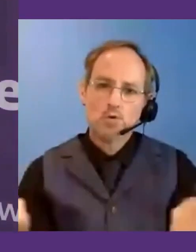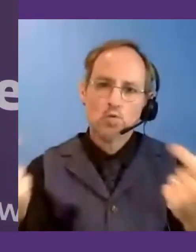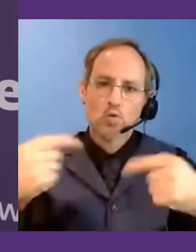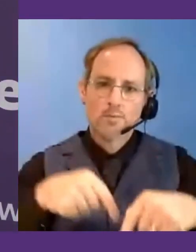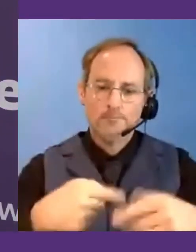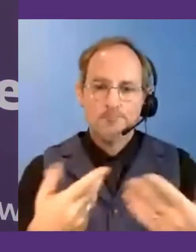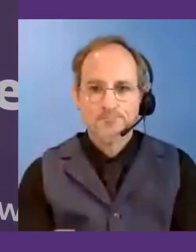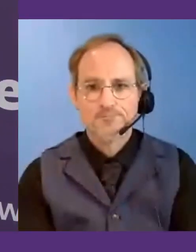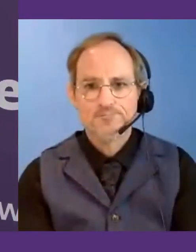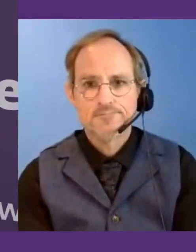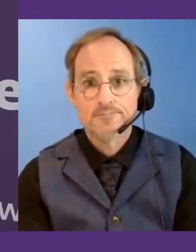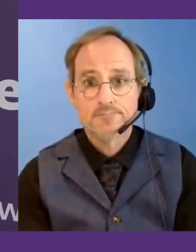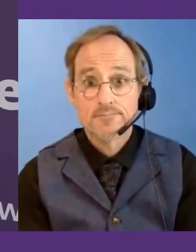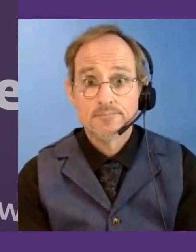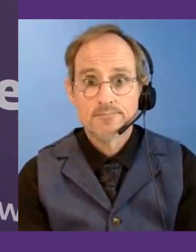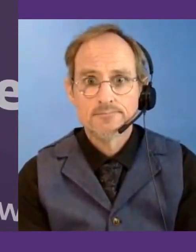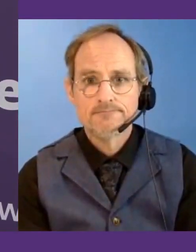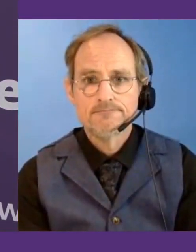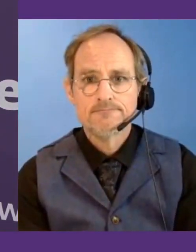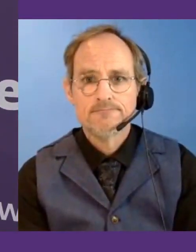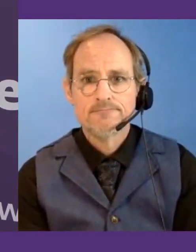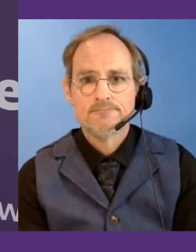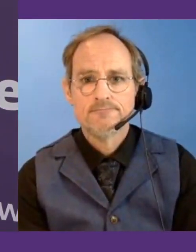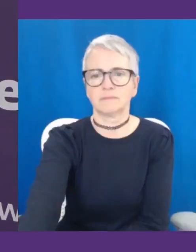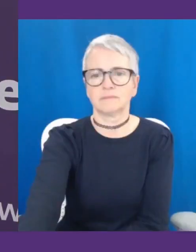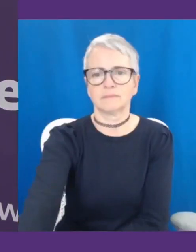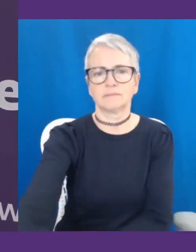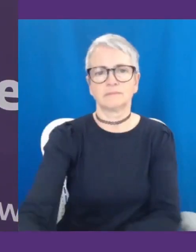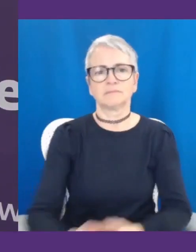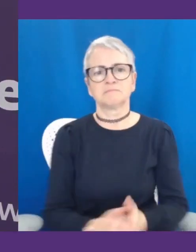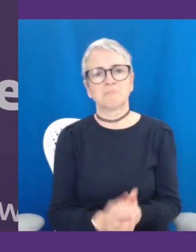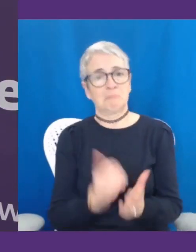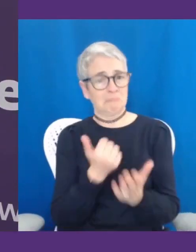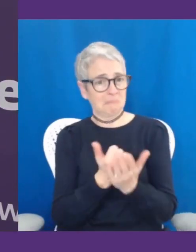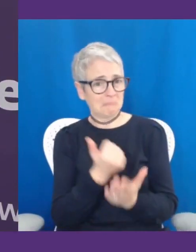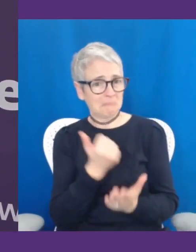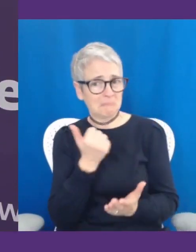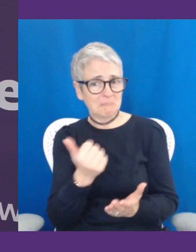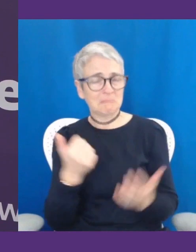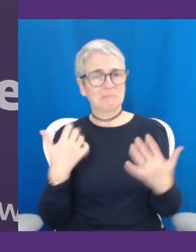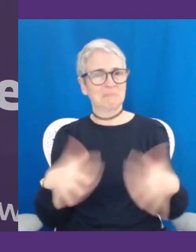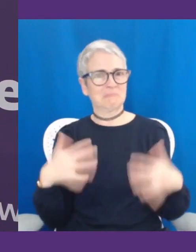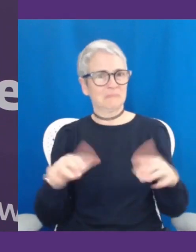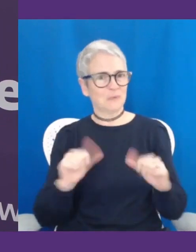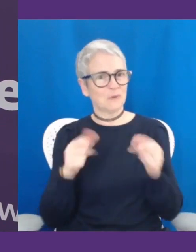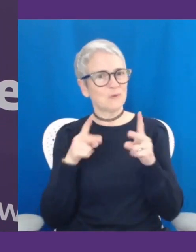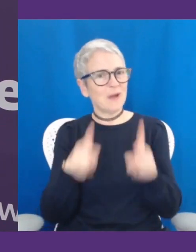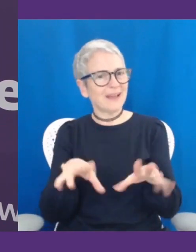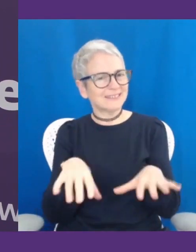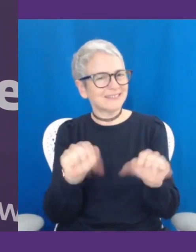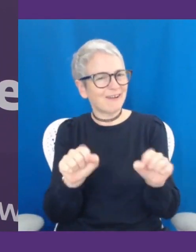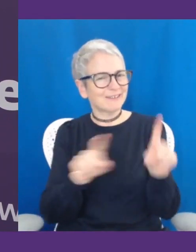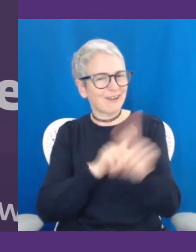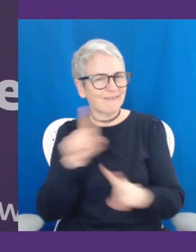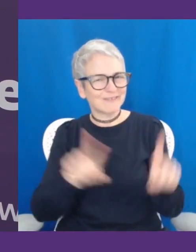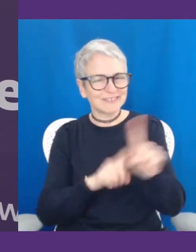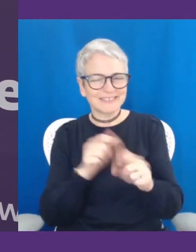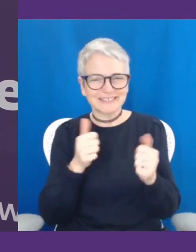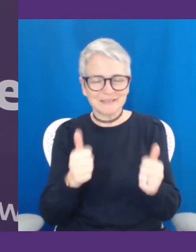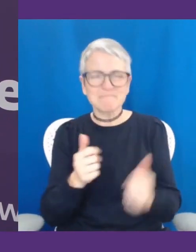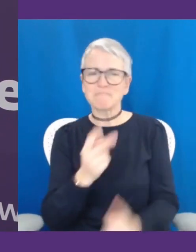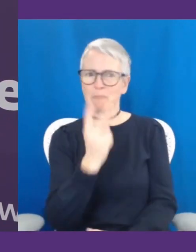I looked at them a lot. That's fantastic, isn't it? What a brilliant way to kick off the conference. Those two very passionate